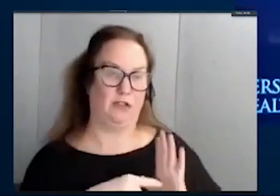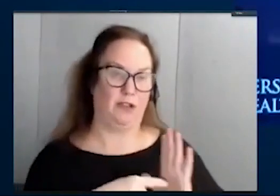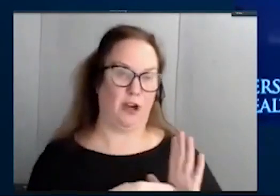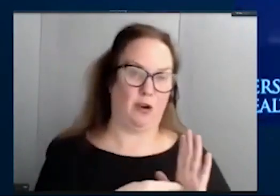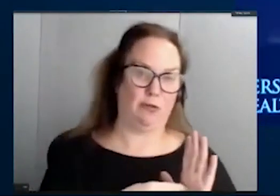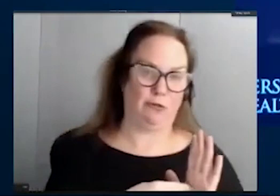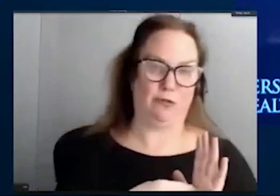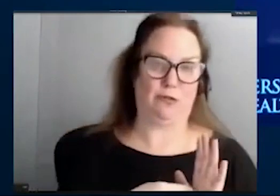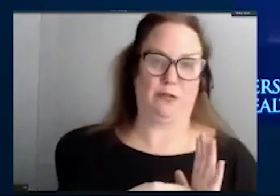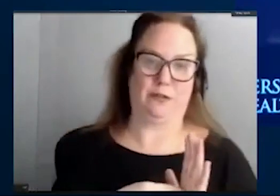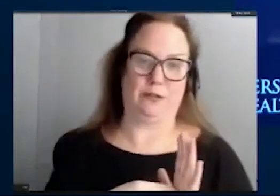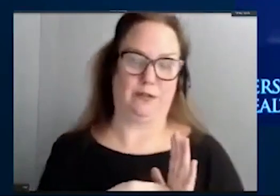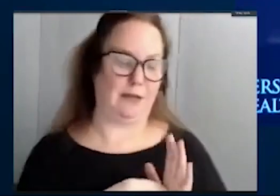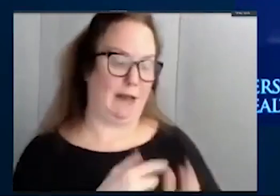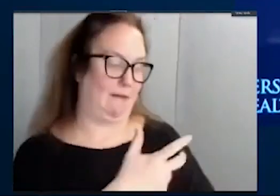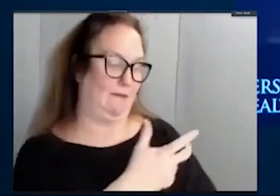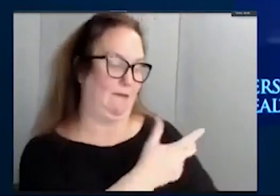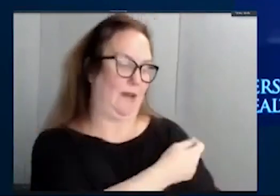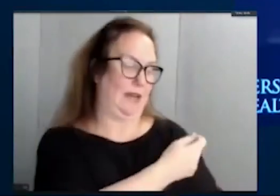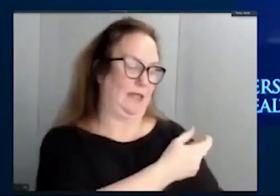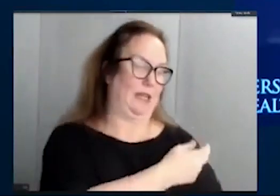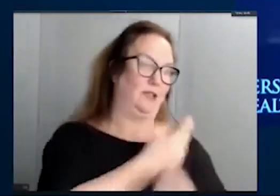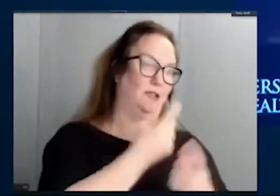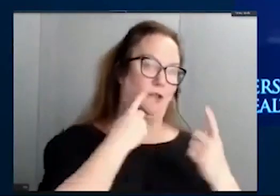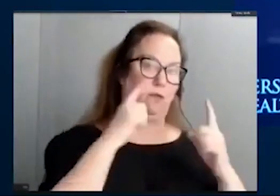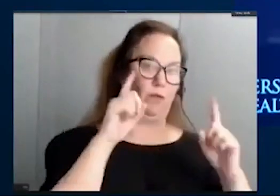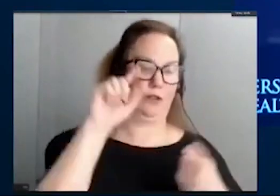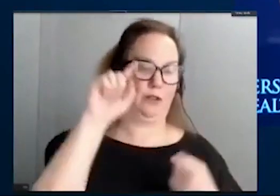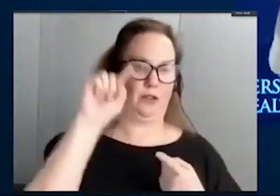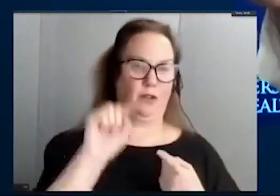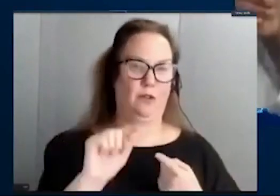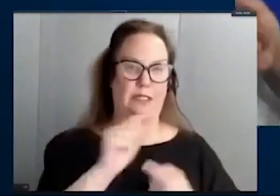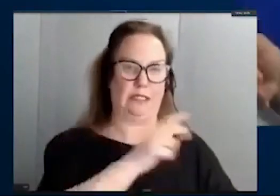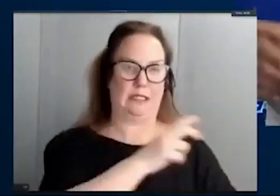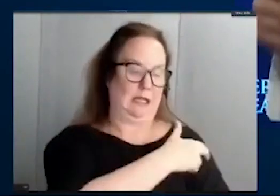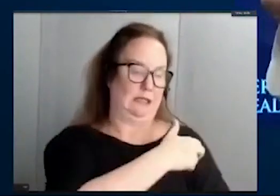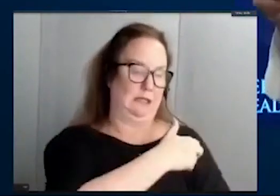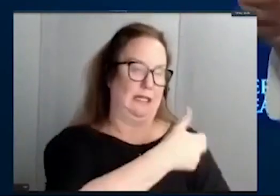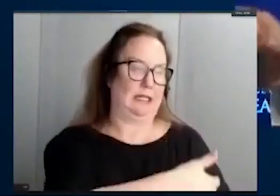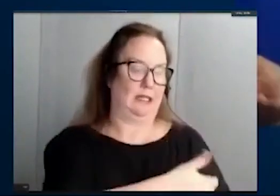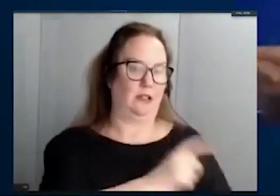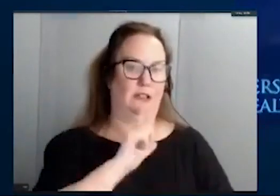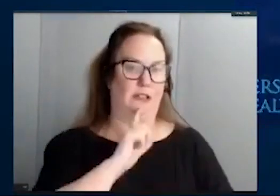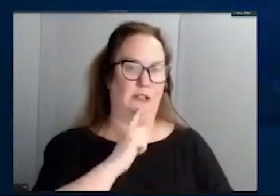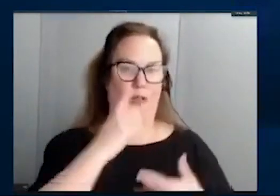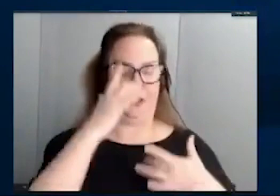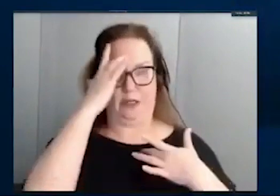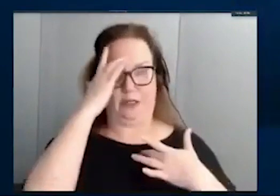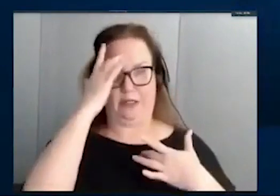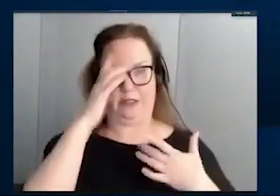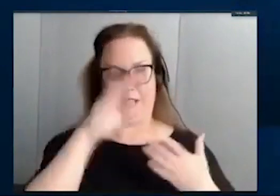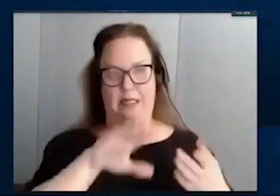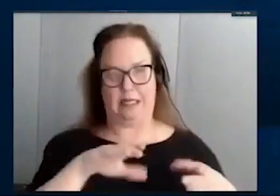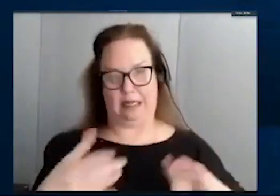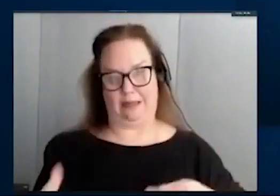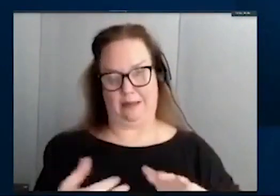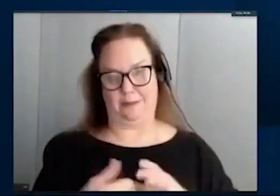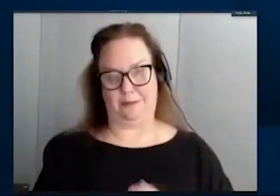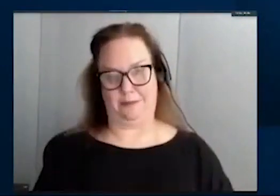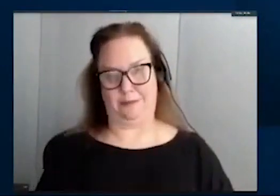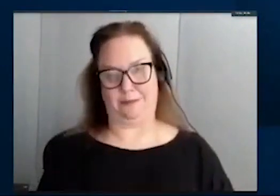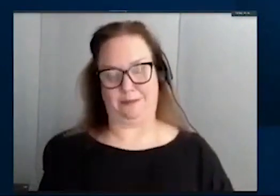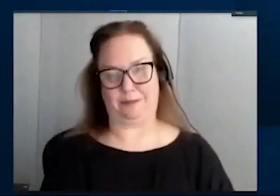that vaccinations work to decrease hospitalization, severe illness, and death.